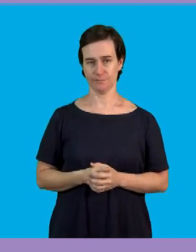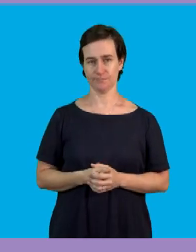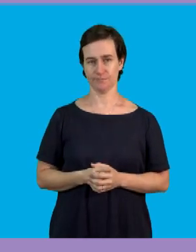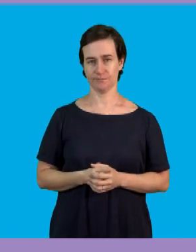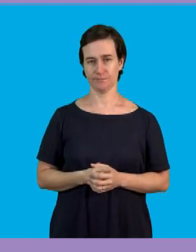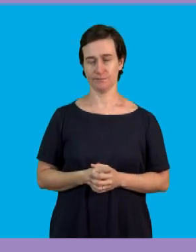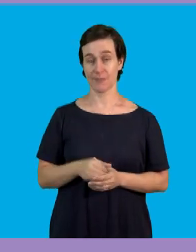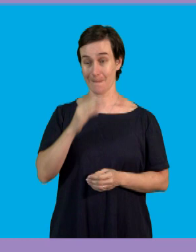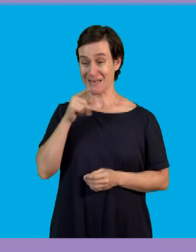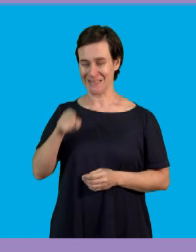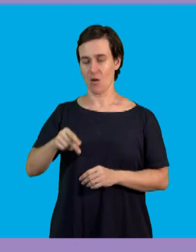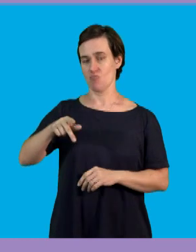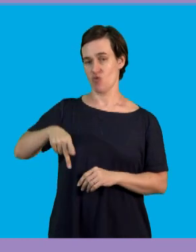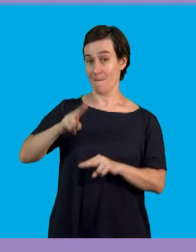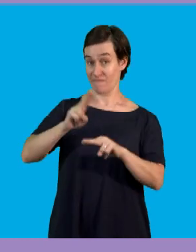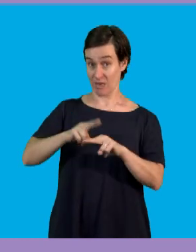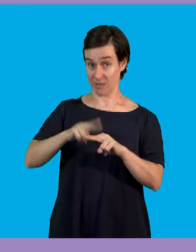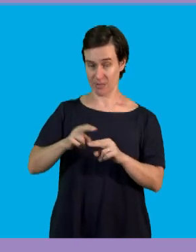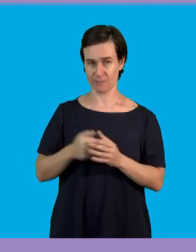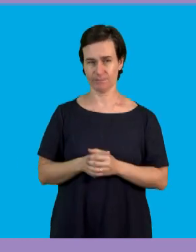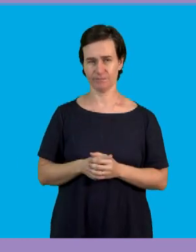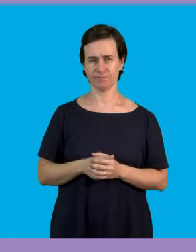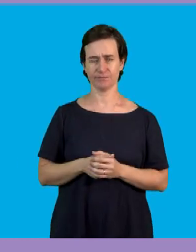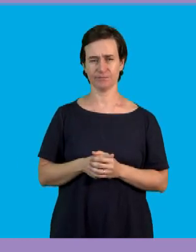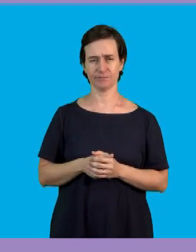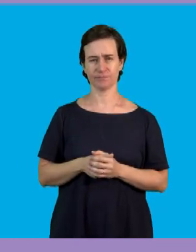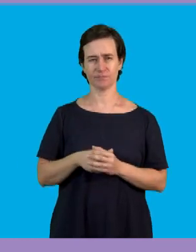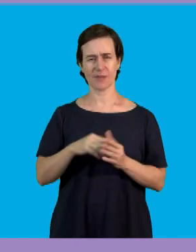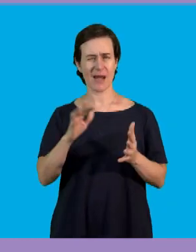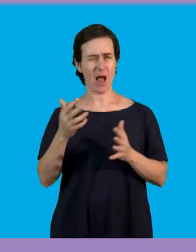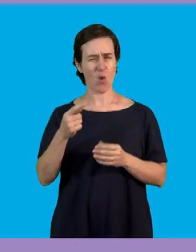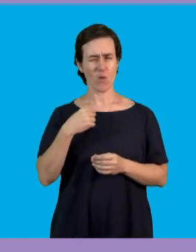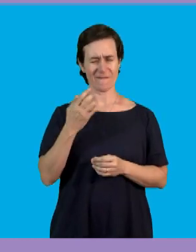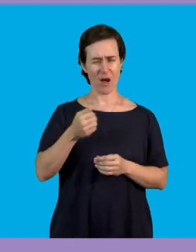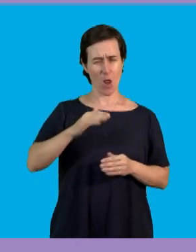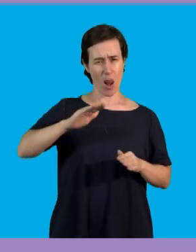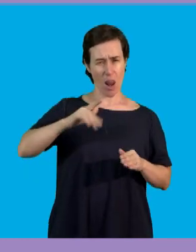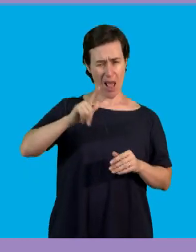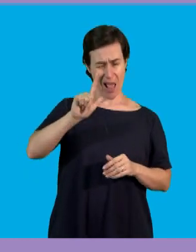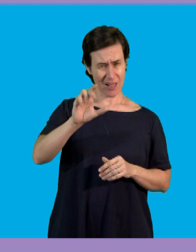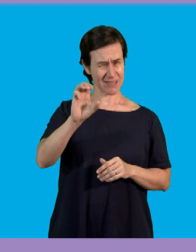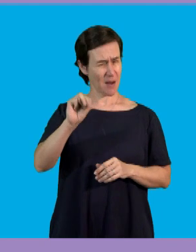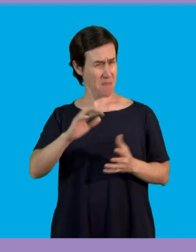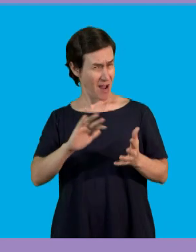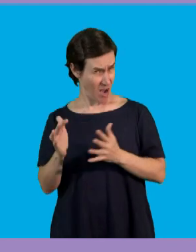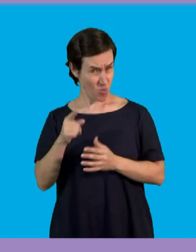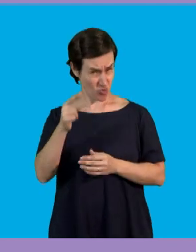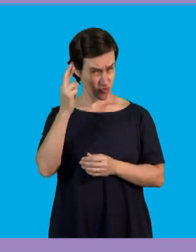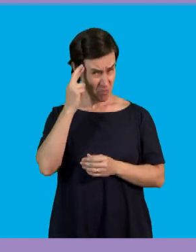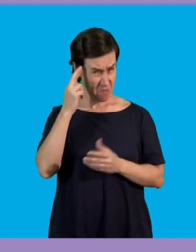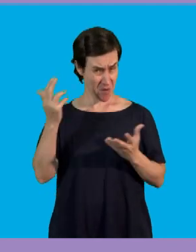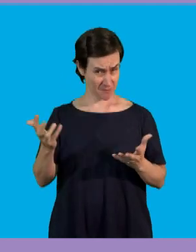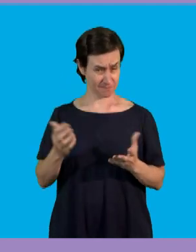factors. Do you remember how we look for the lowest common multiple? We are going to